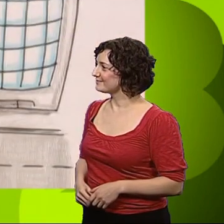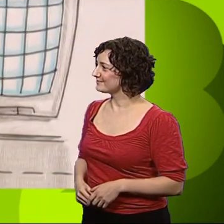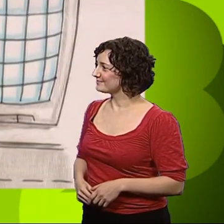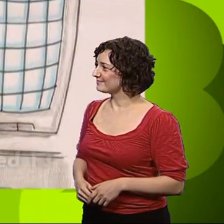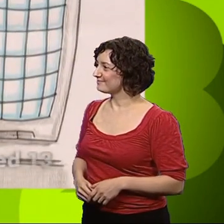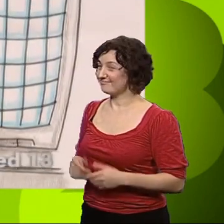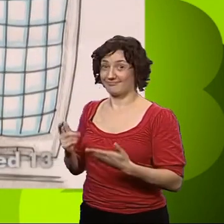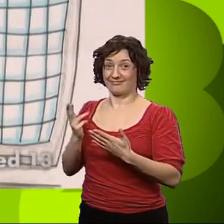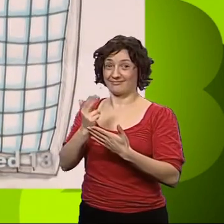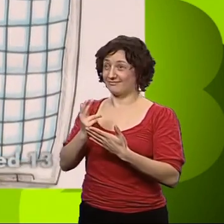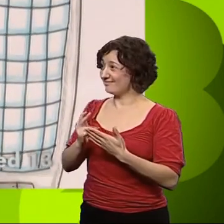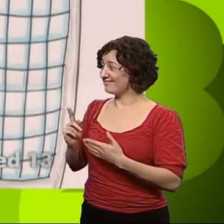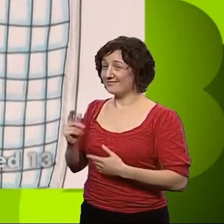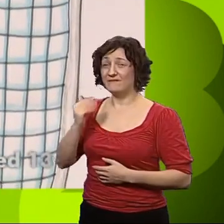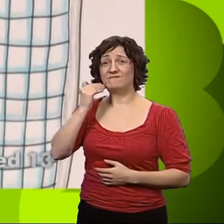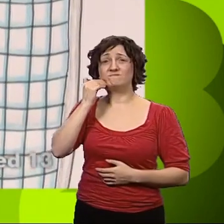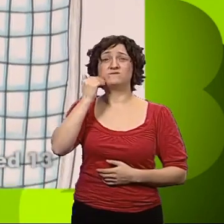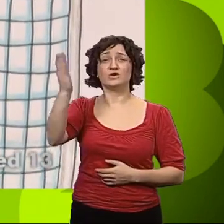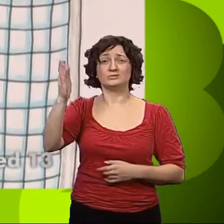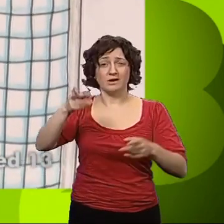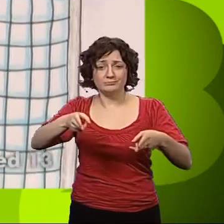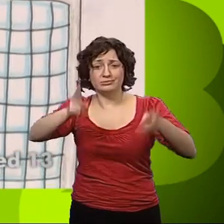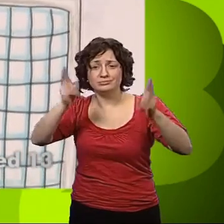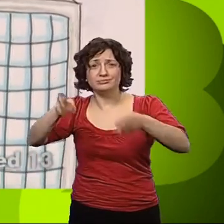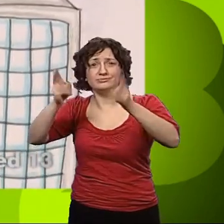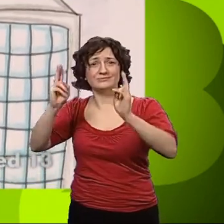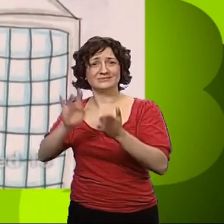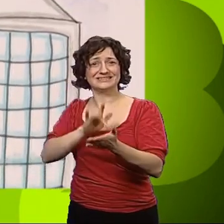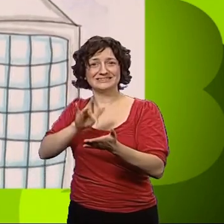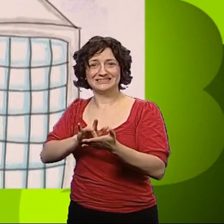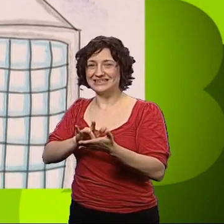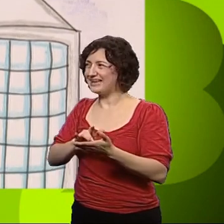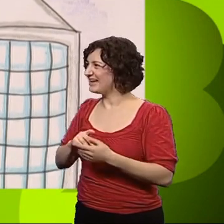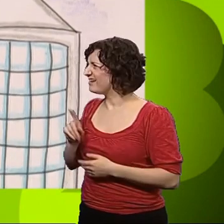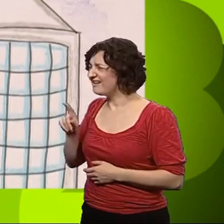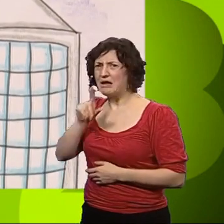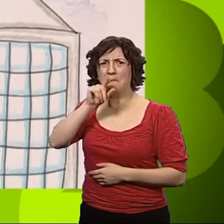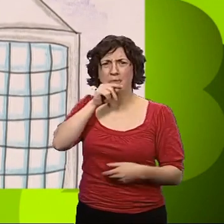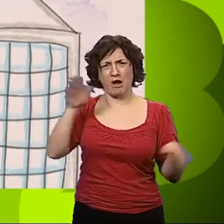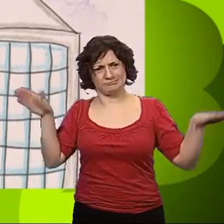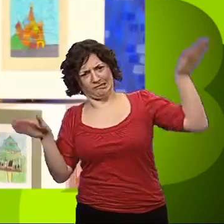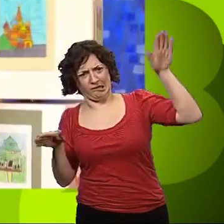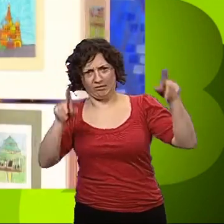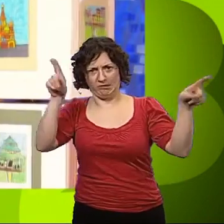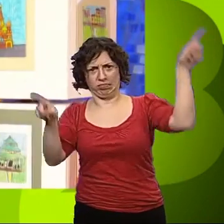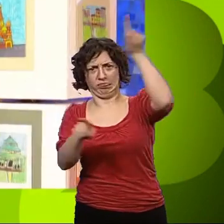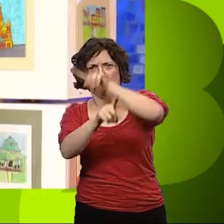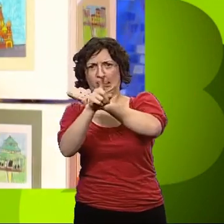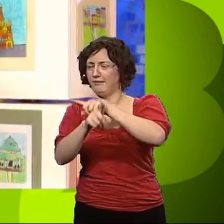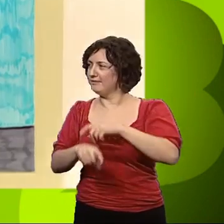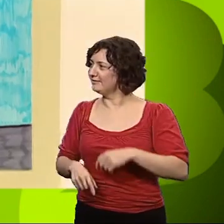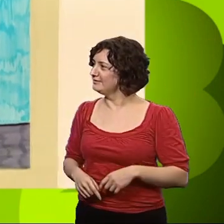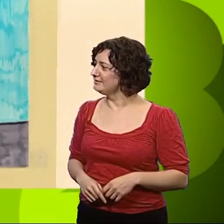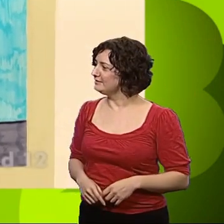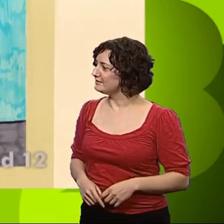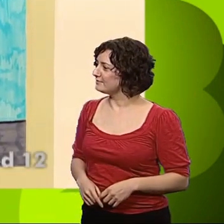Look at Sodrell's futuristic cityscape. The birds appear to be flying upside down. Rebecca's buildings look great. I